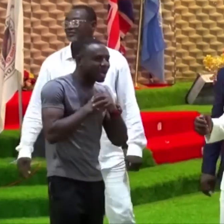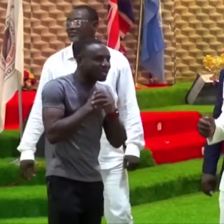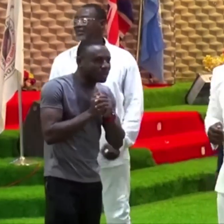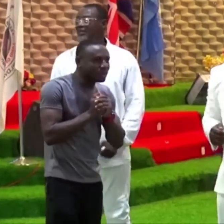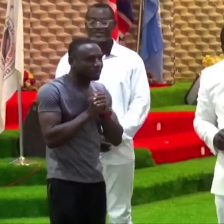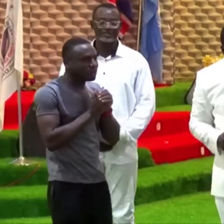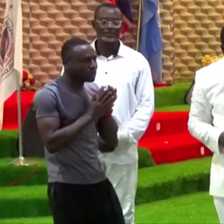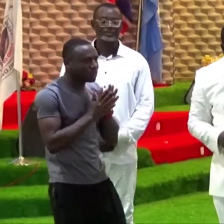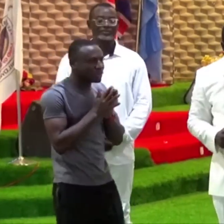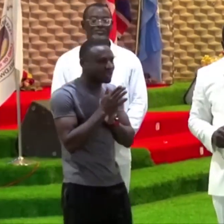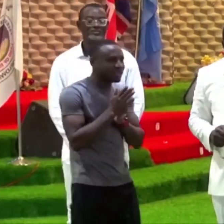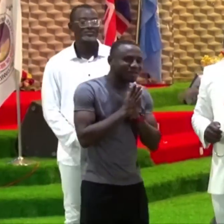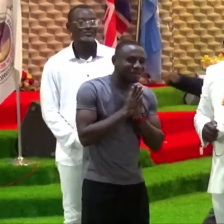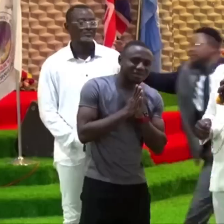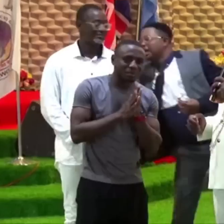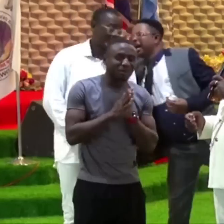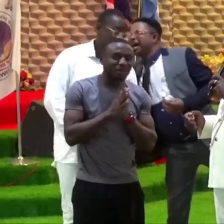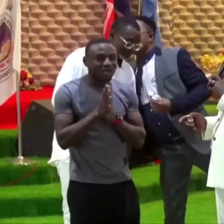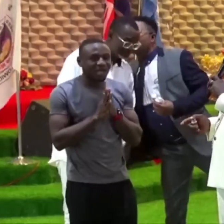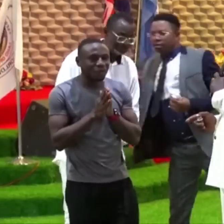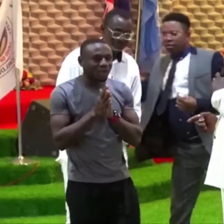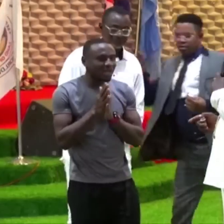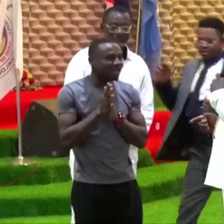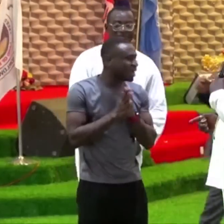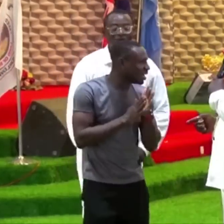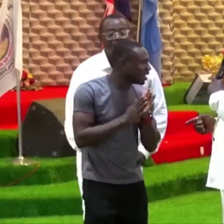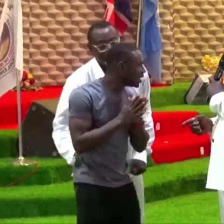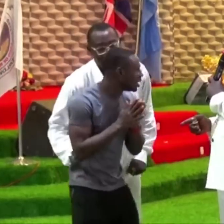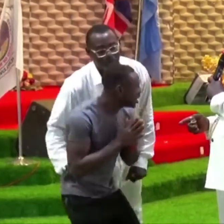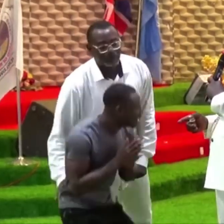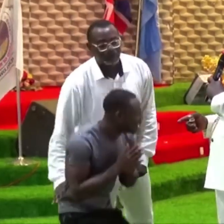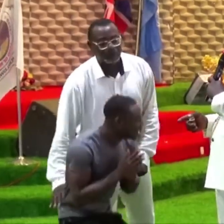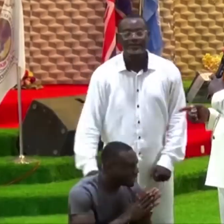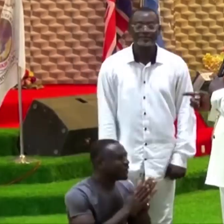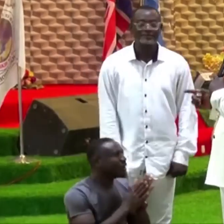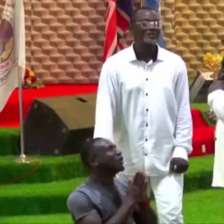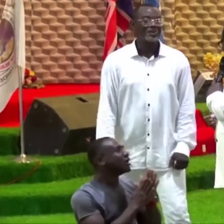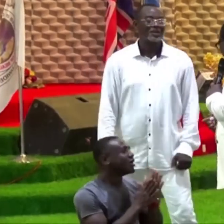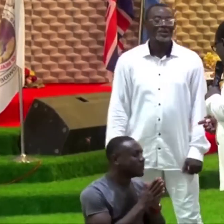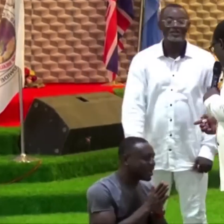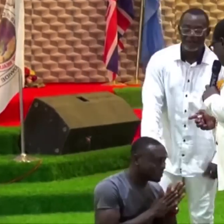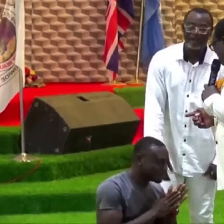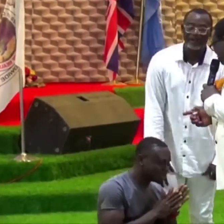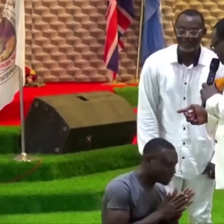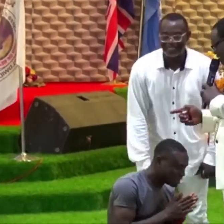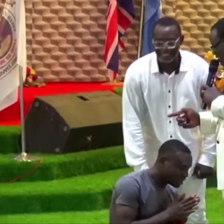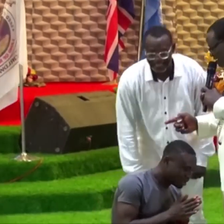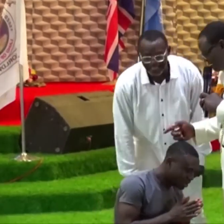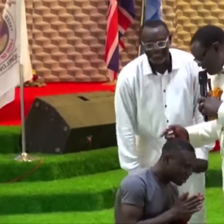le pasi o awon wa wa ri ni wo baba sa lo